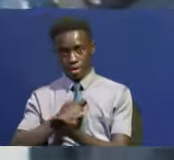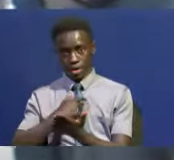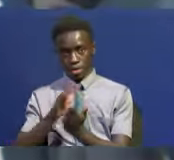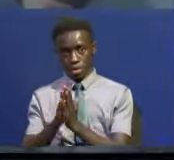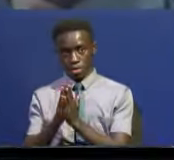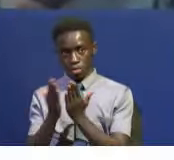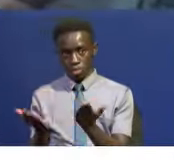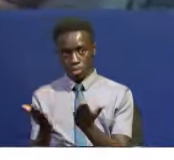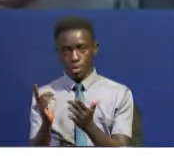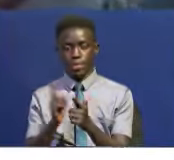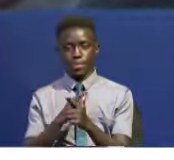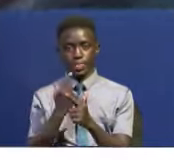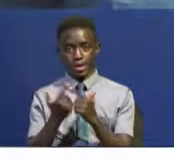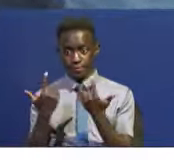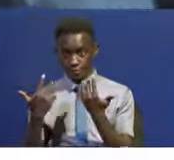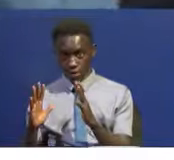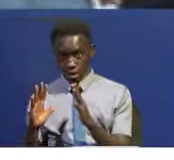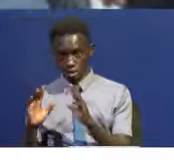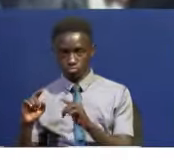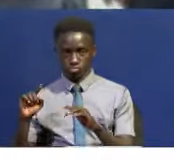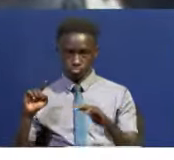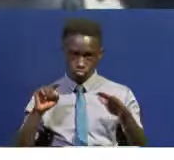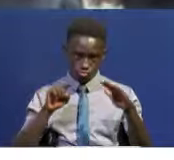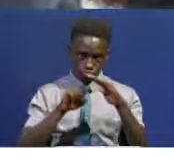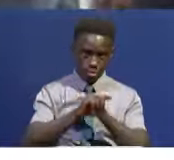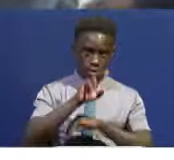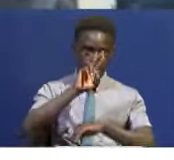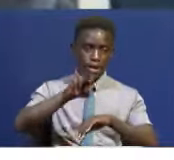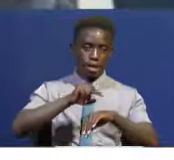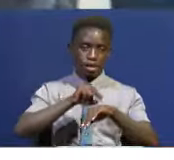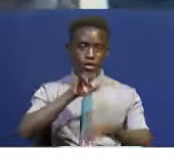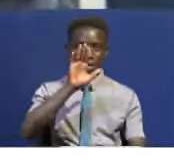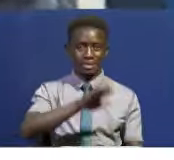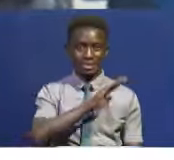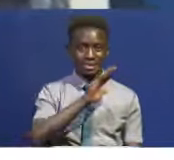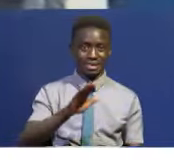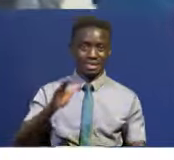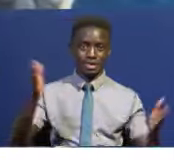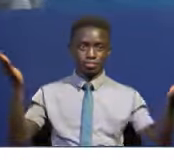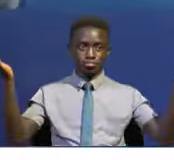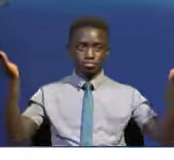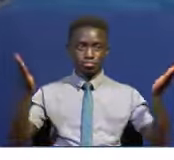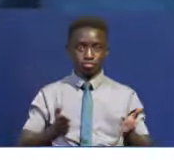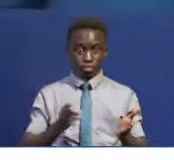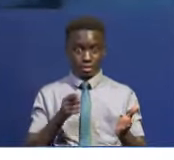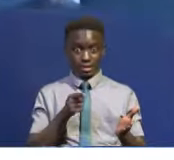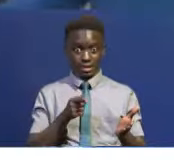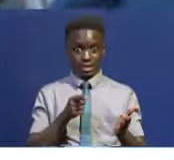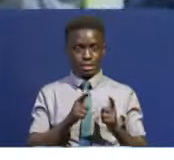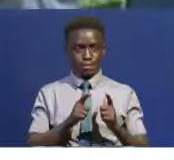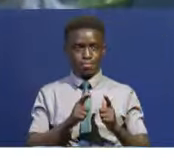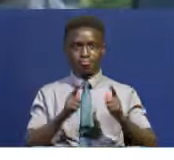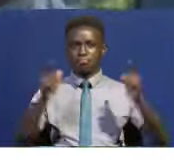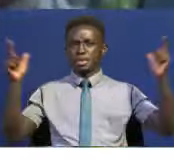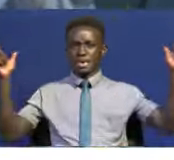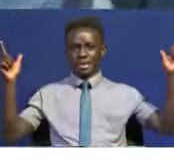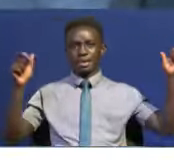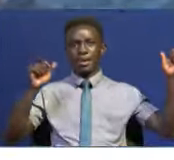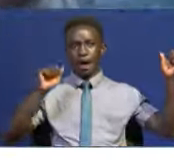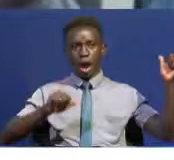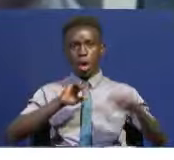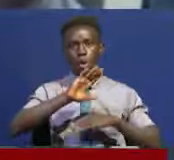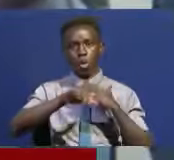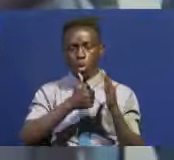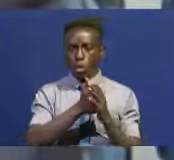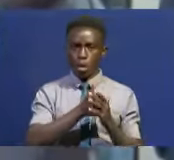will head to the National Assembly Chambers, which is big enough to accommodate all the members of Parliament, both